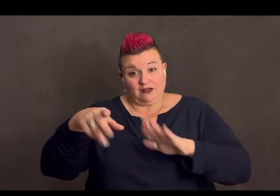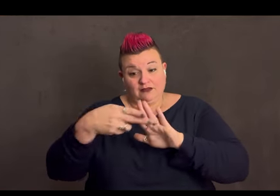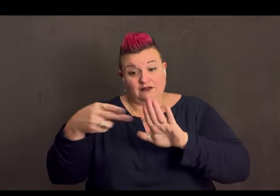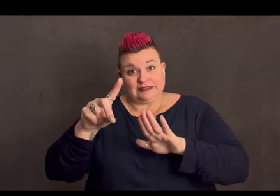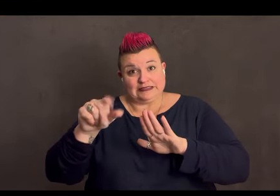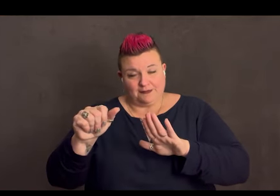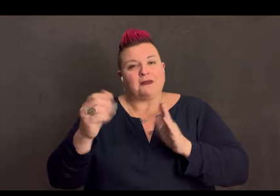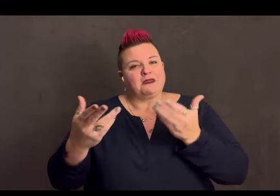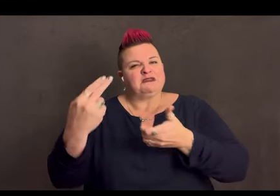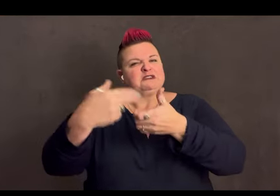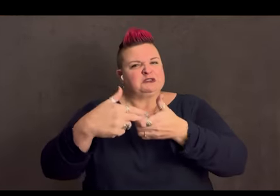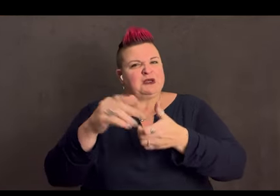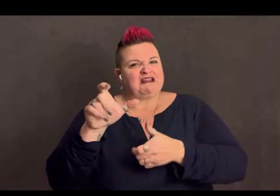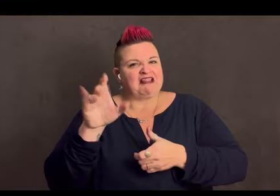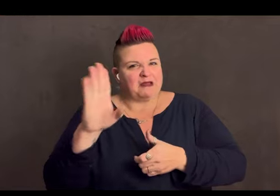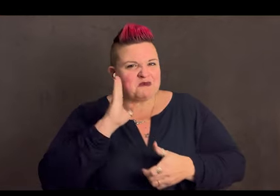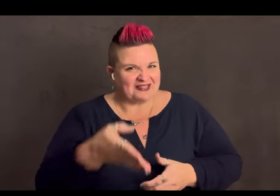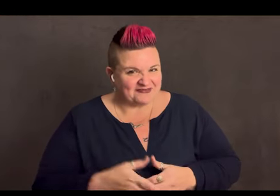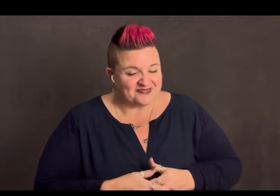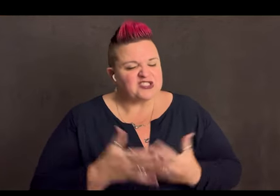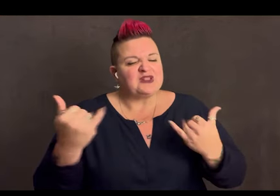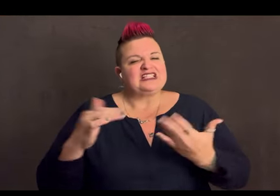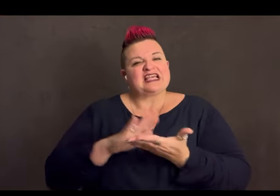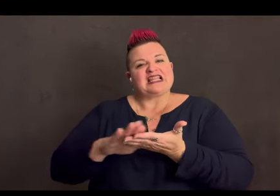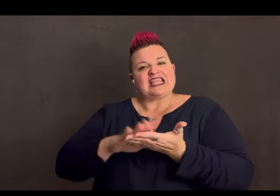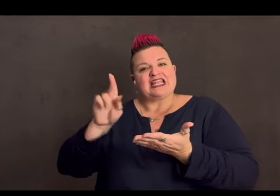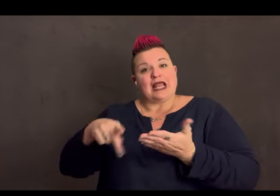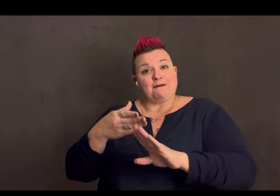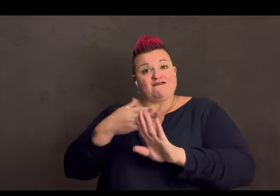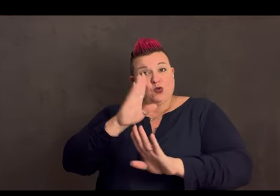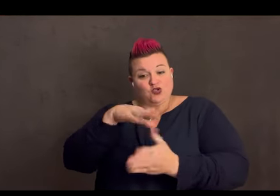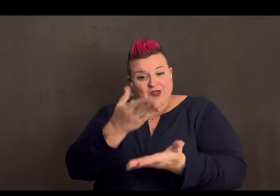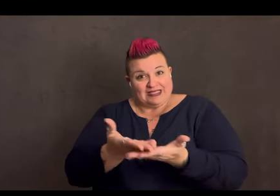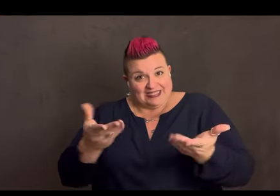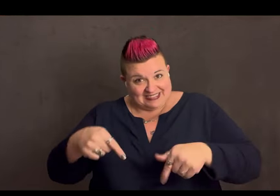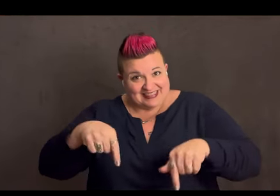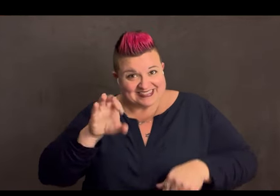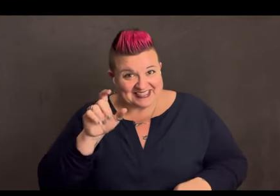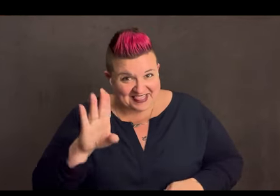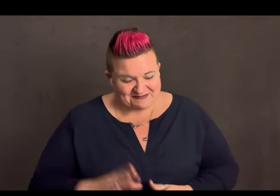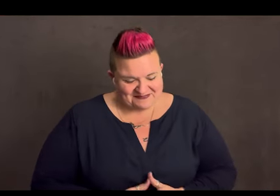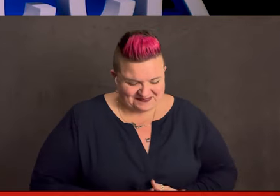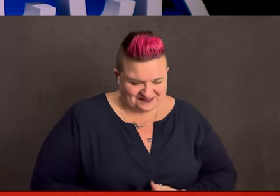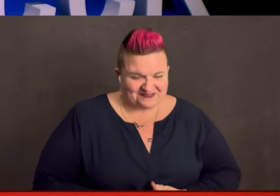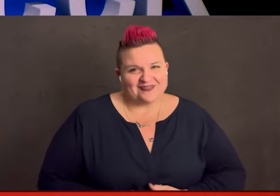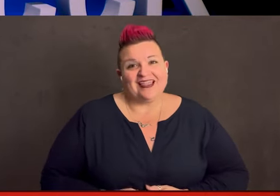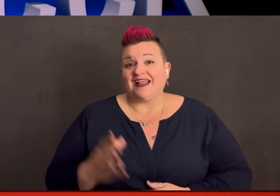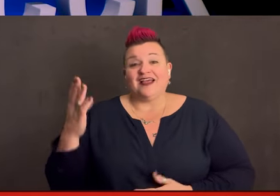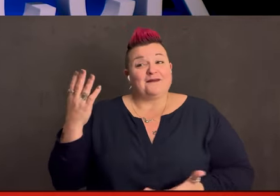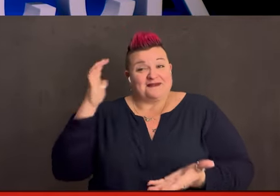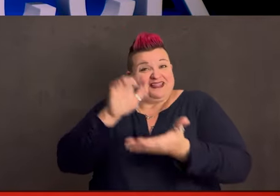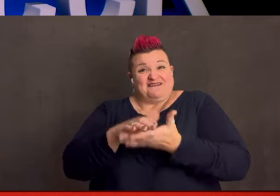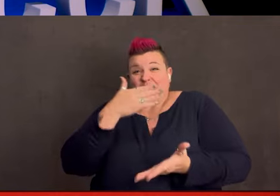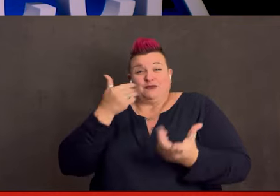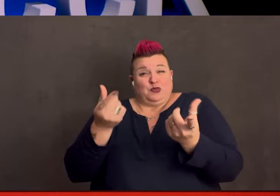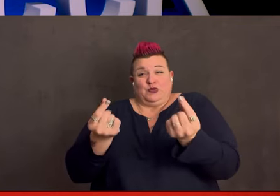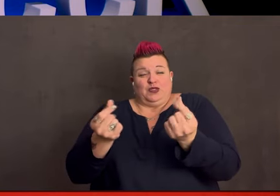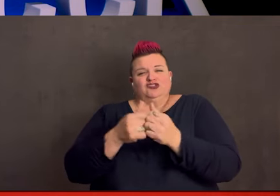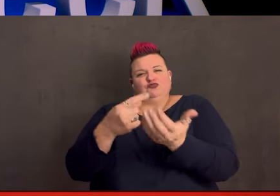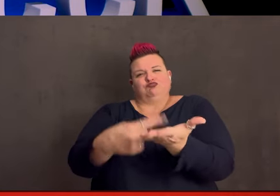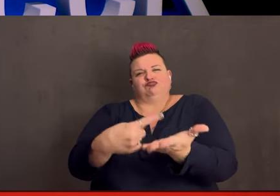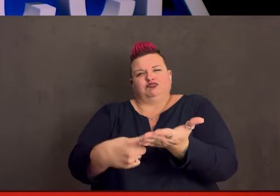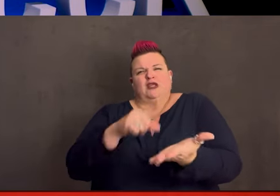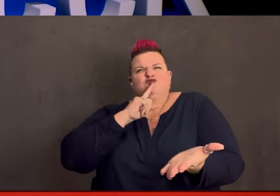Disabled yet, you will be joining the club. So let's clean the place up for you before you get here. And I believe the best way to do that is